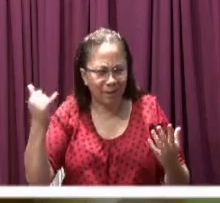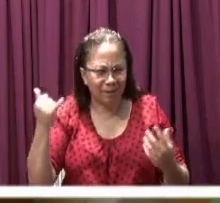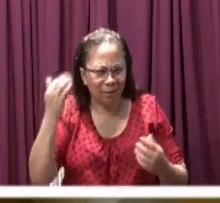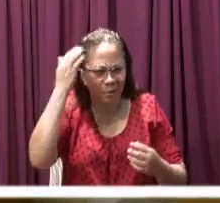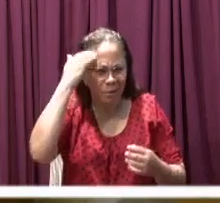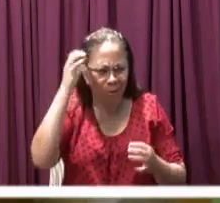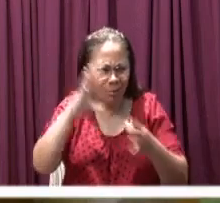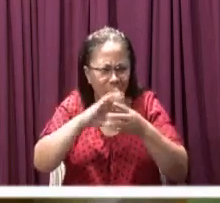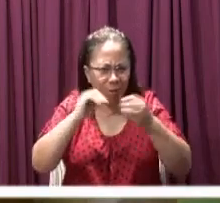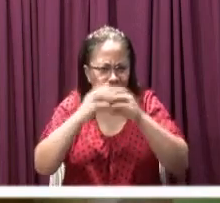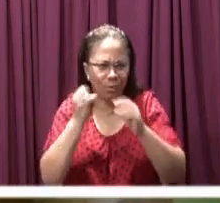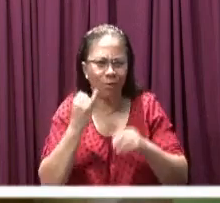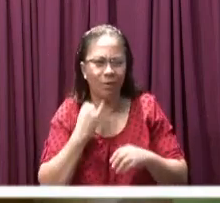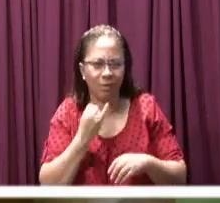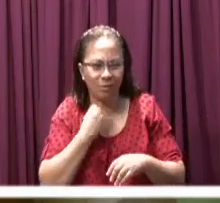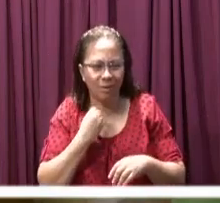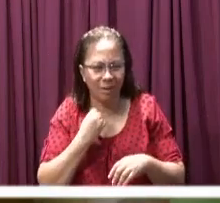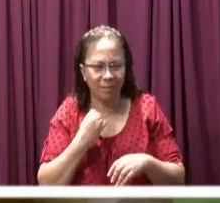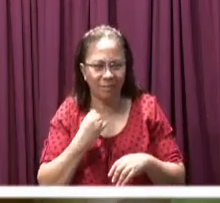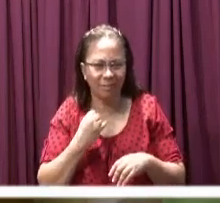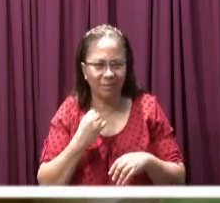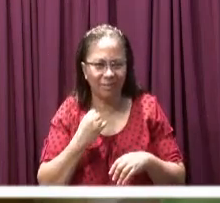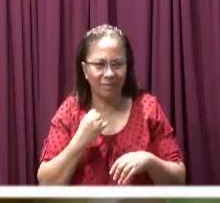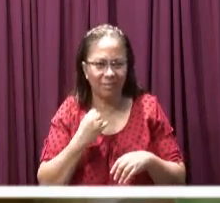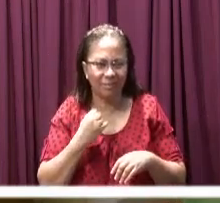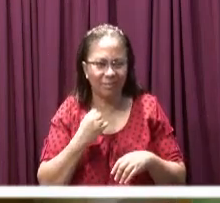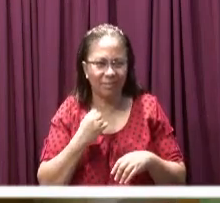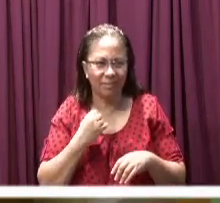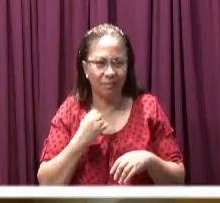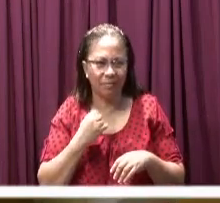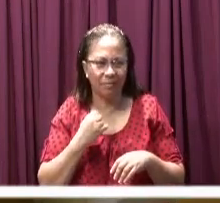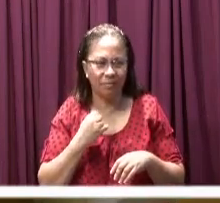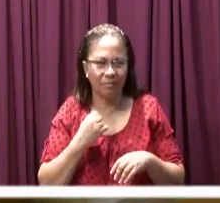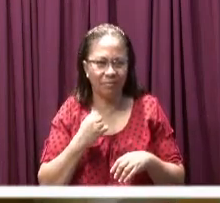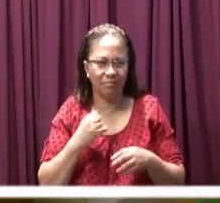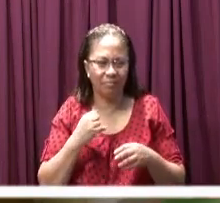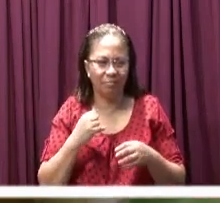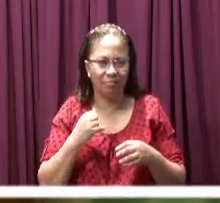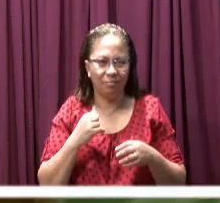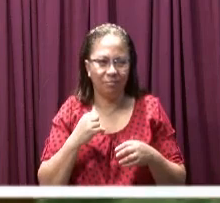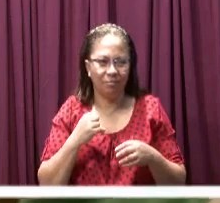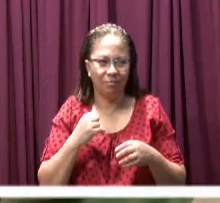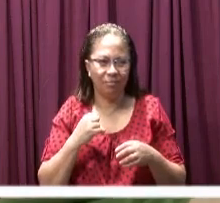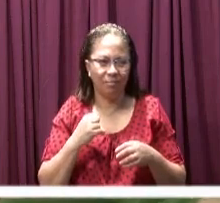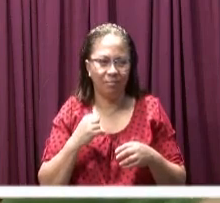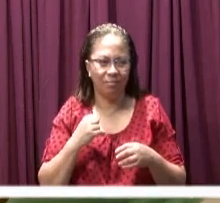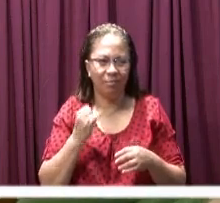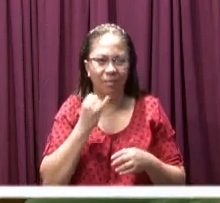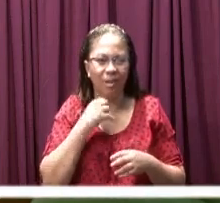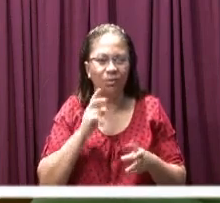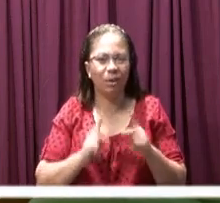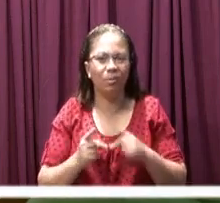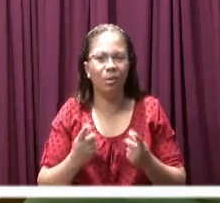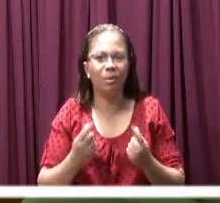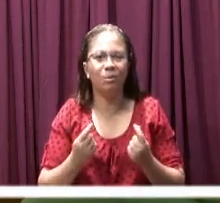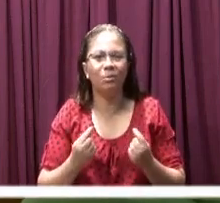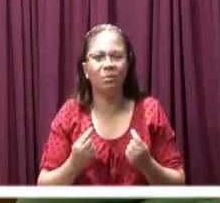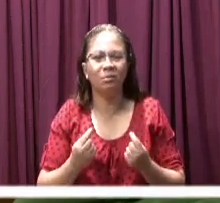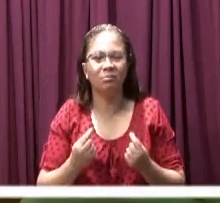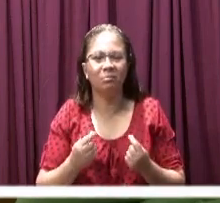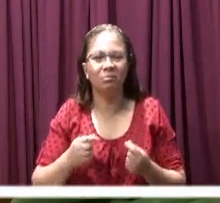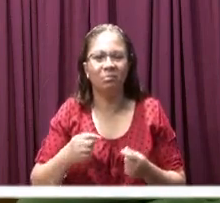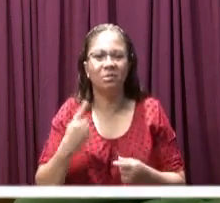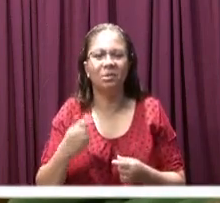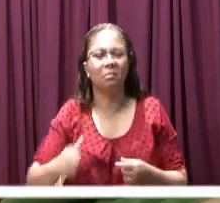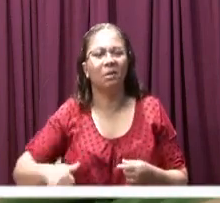Israel is that they didn't if. They, rather than if, they did something else. Because